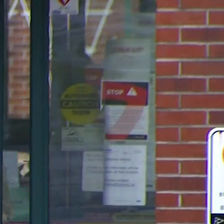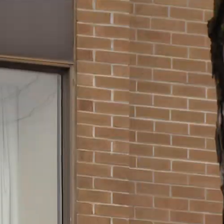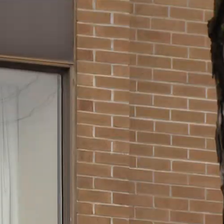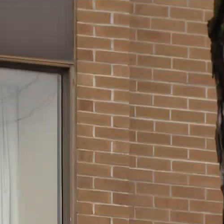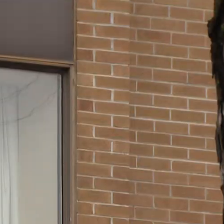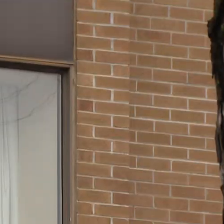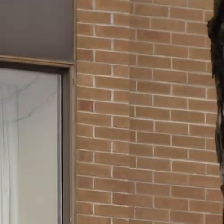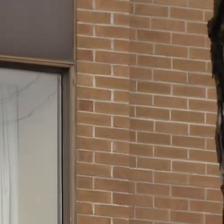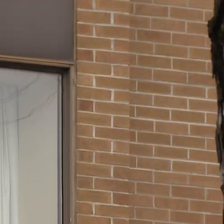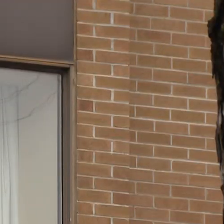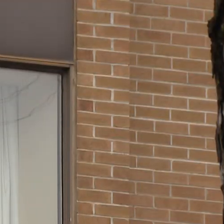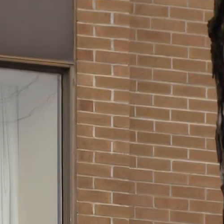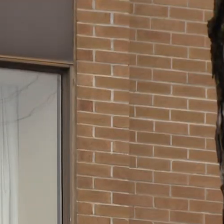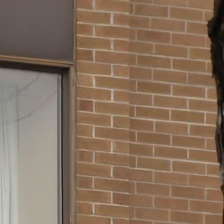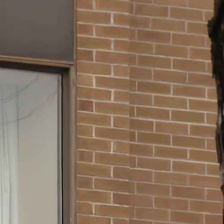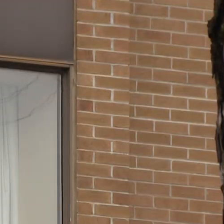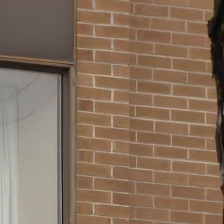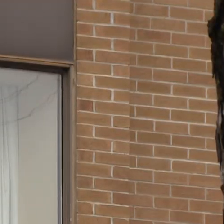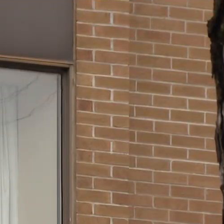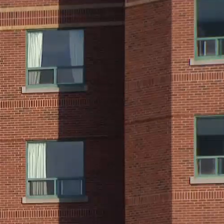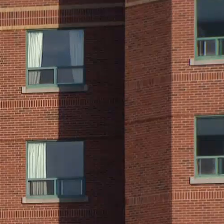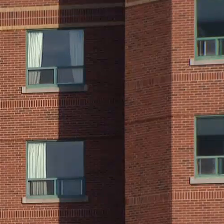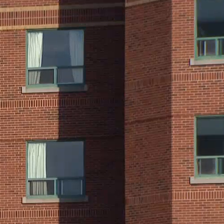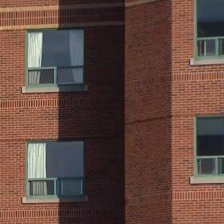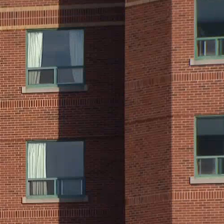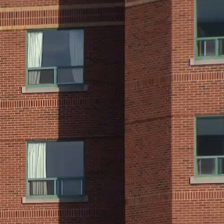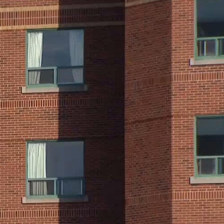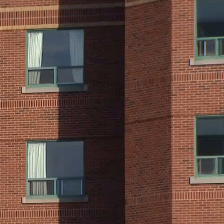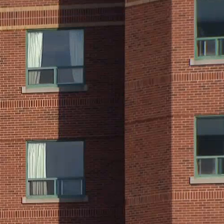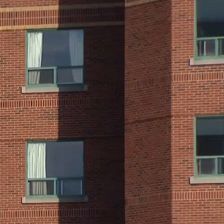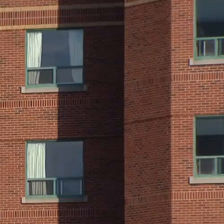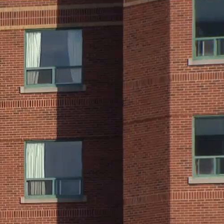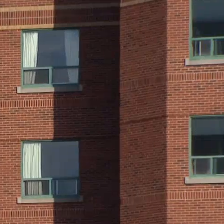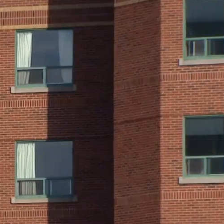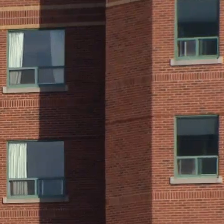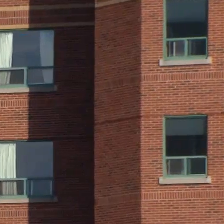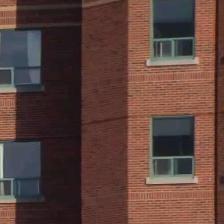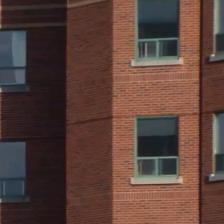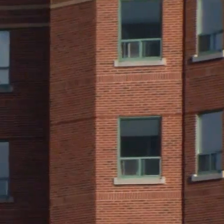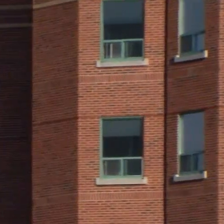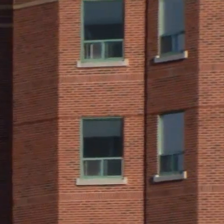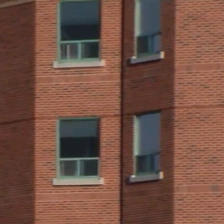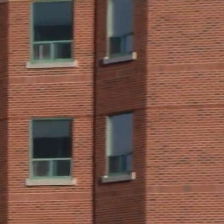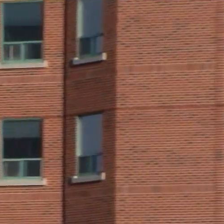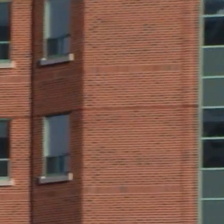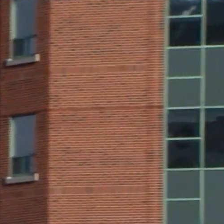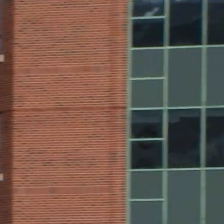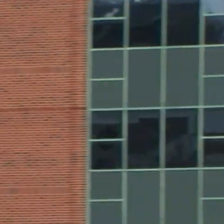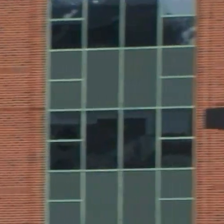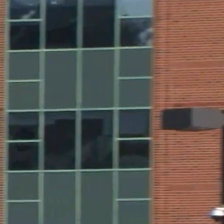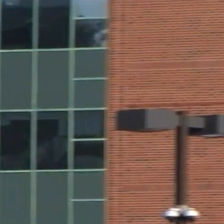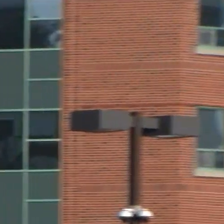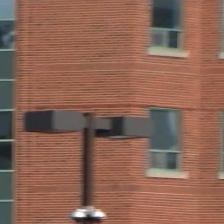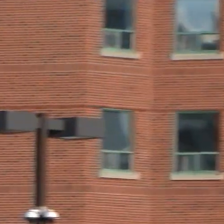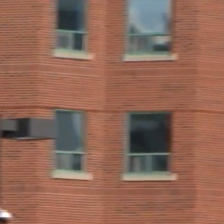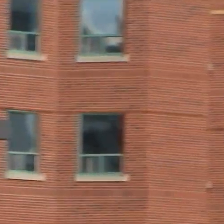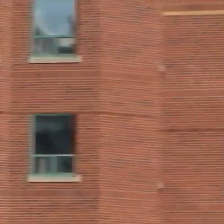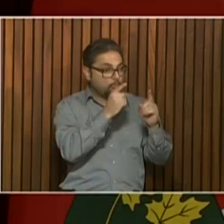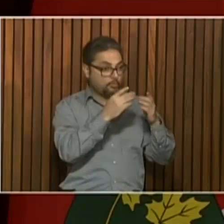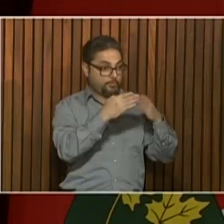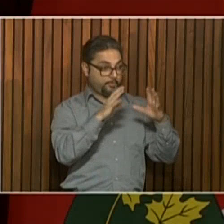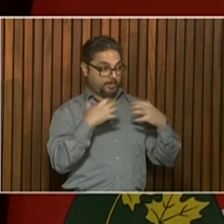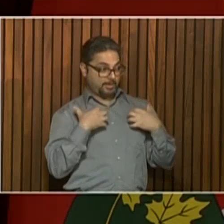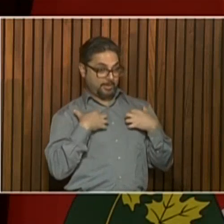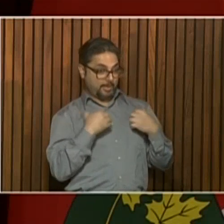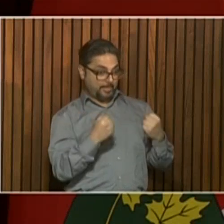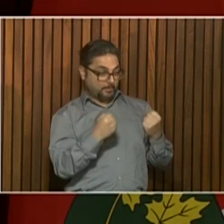health officials are still foggy on when life may begin returning to normal. Planning with our public health measures table, looking at what things